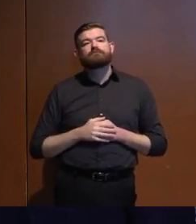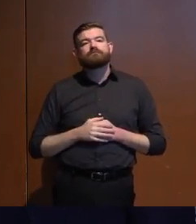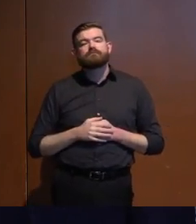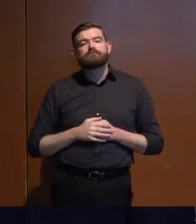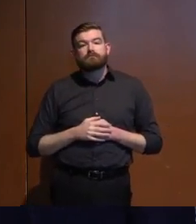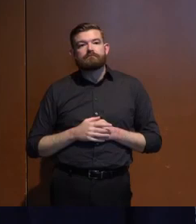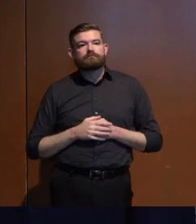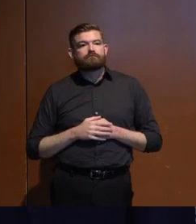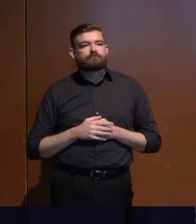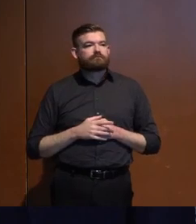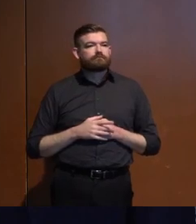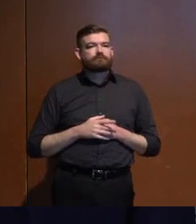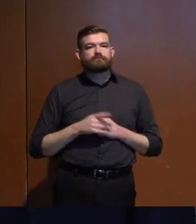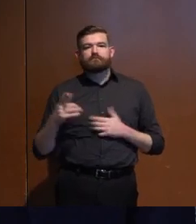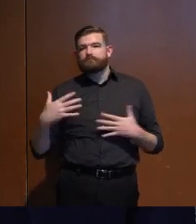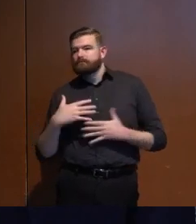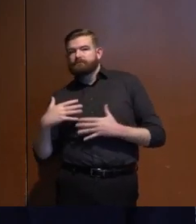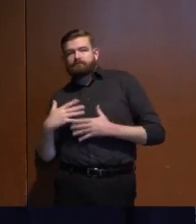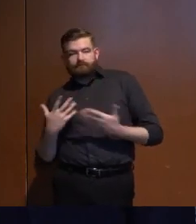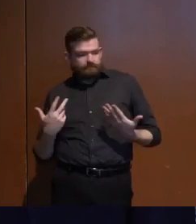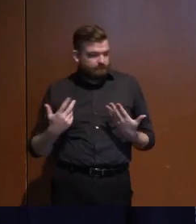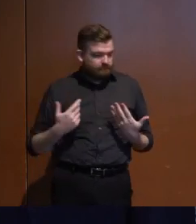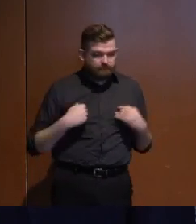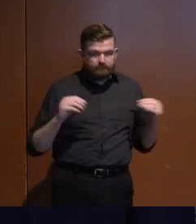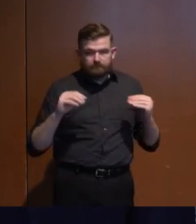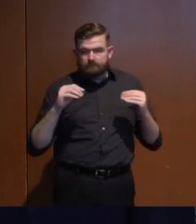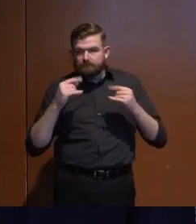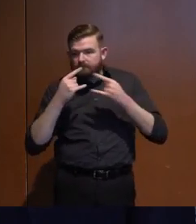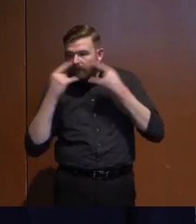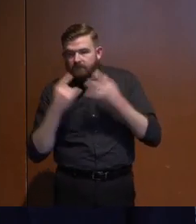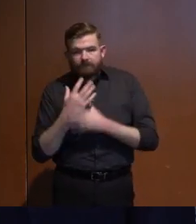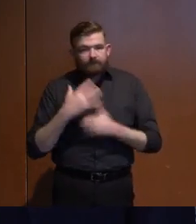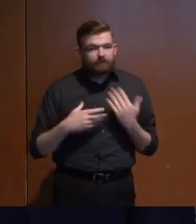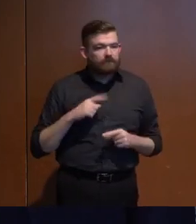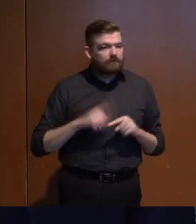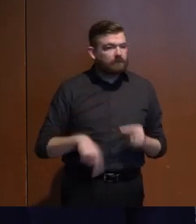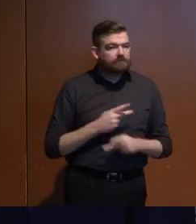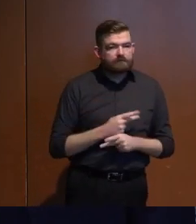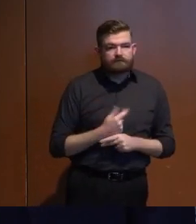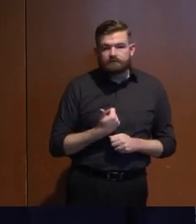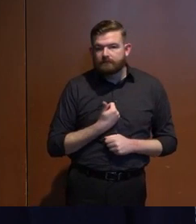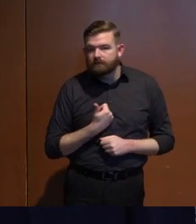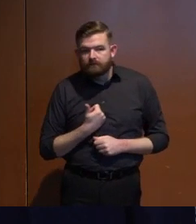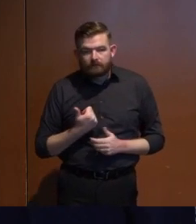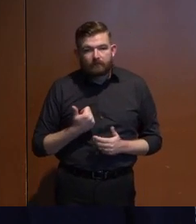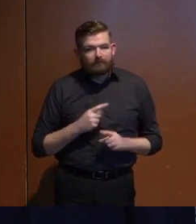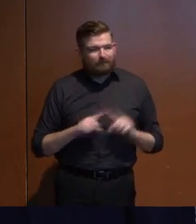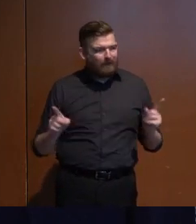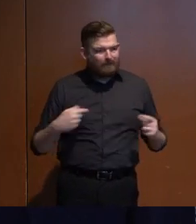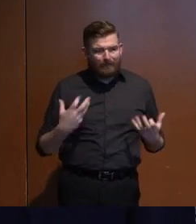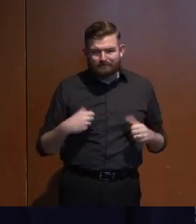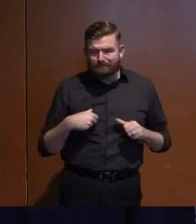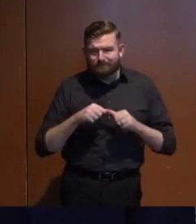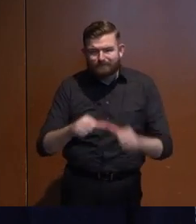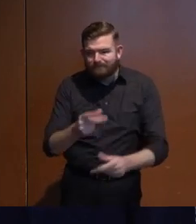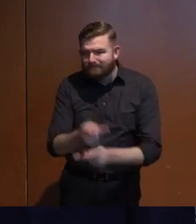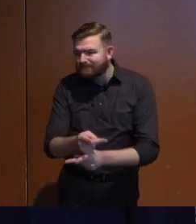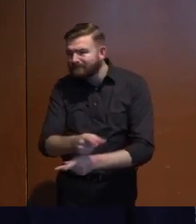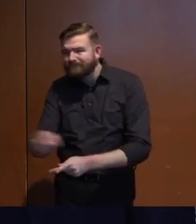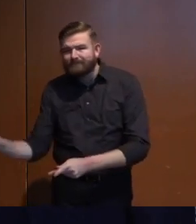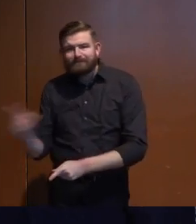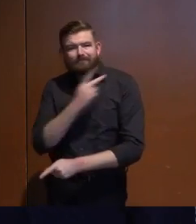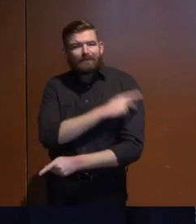need to stay healthy so that they can continue taking care of their patients. I want to